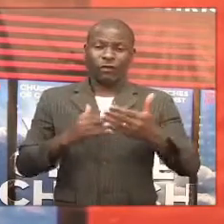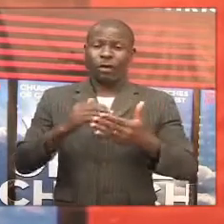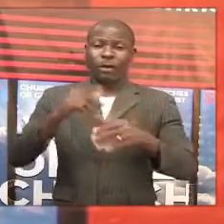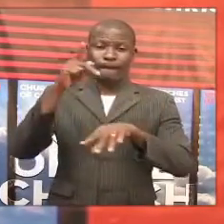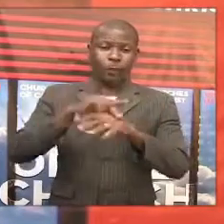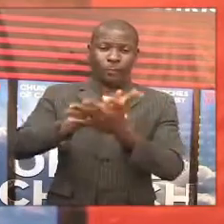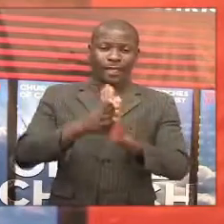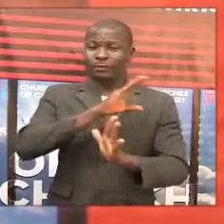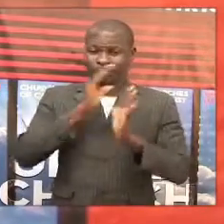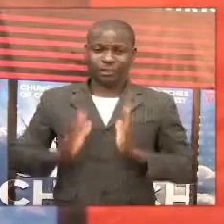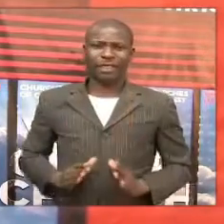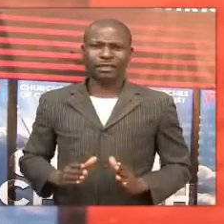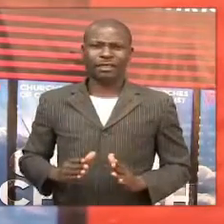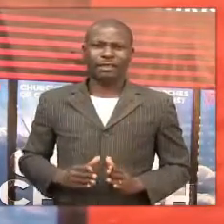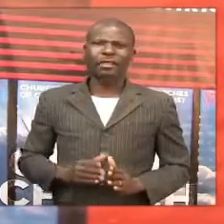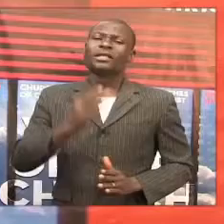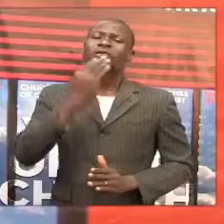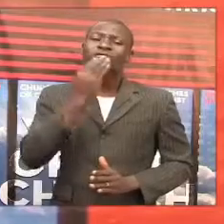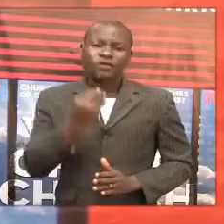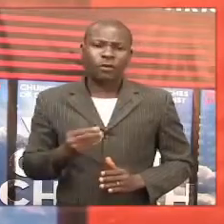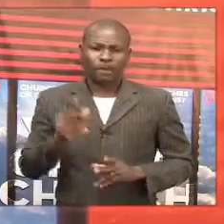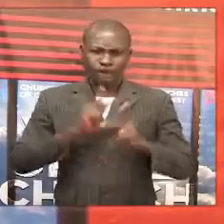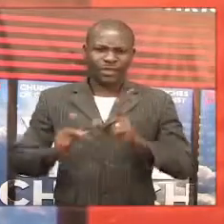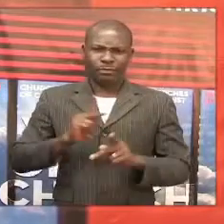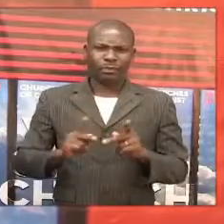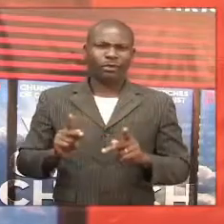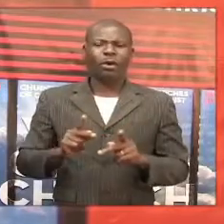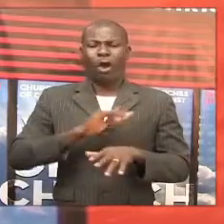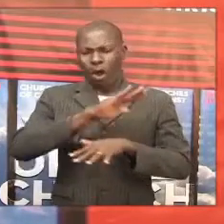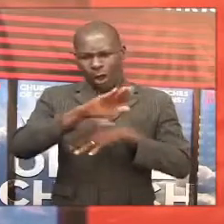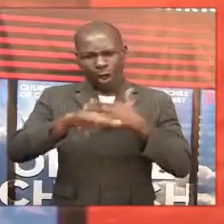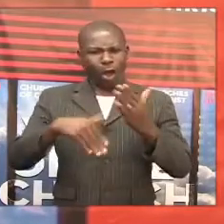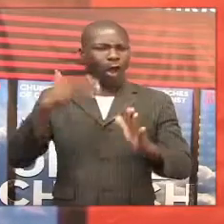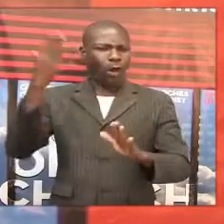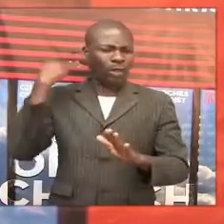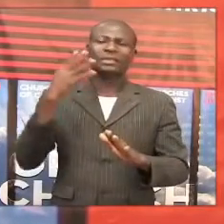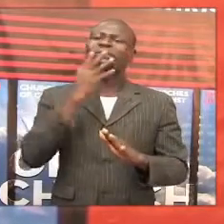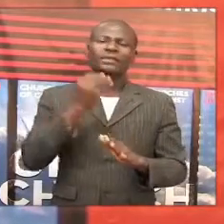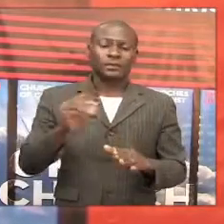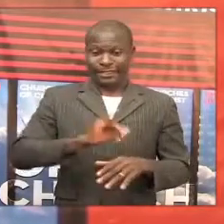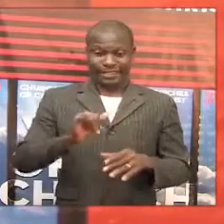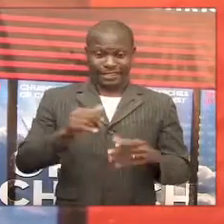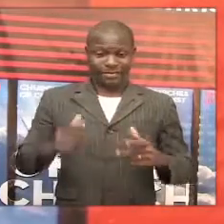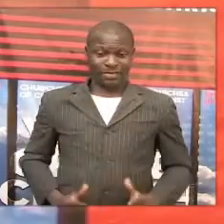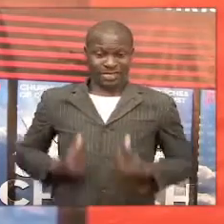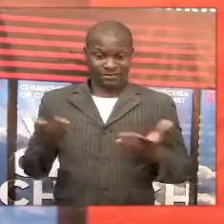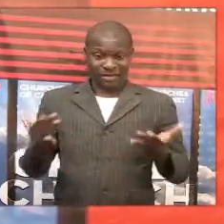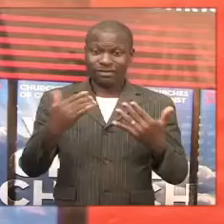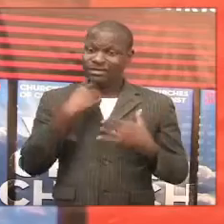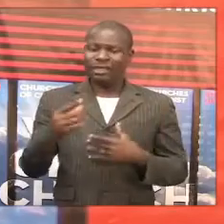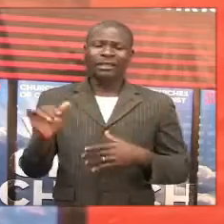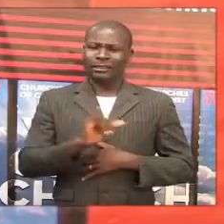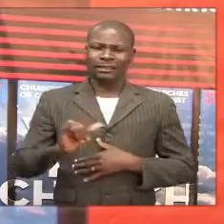fo amra ni ade a yenu anu akwa so memeda nei. De omo keke nyina no. Ebi na Paul keke ka. But oba beye o Christo